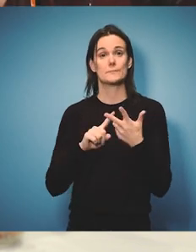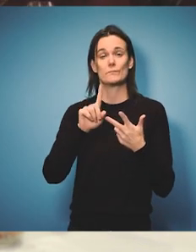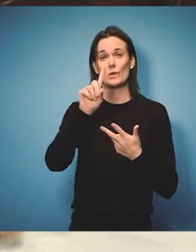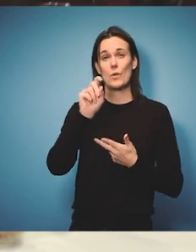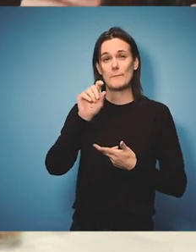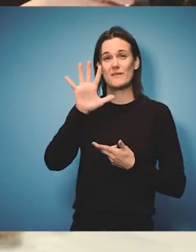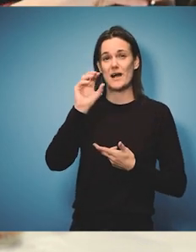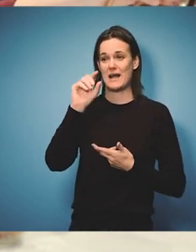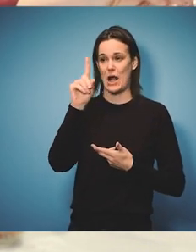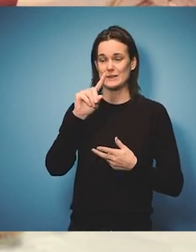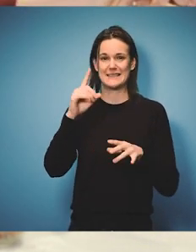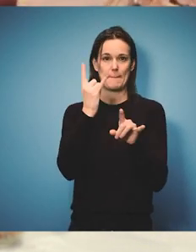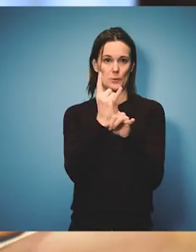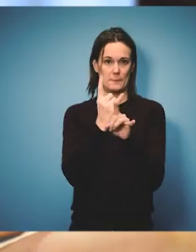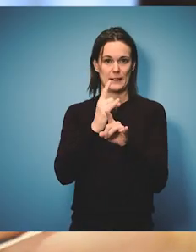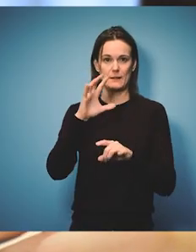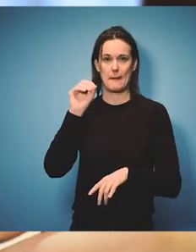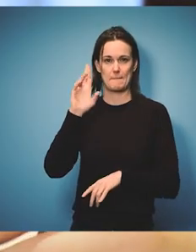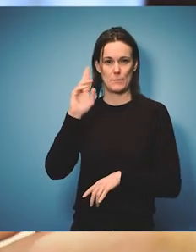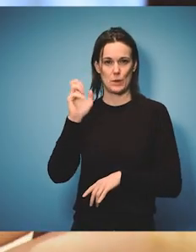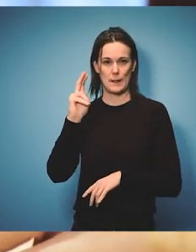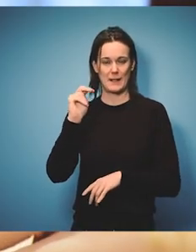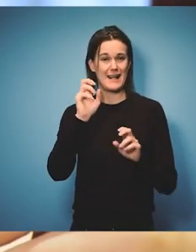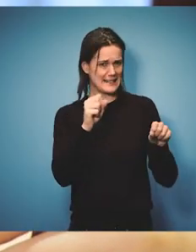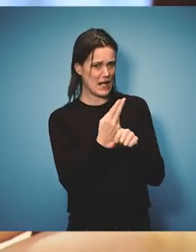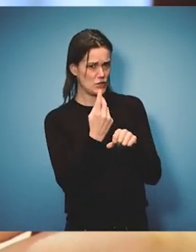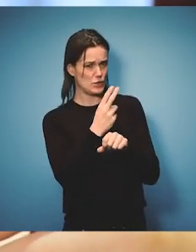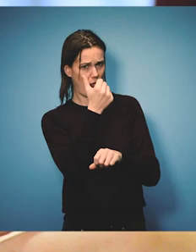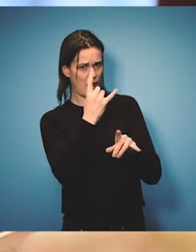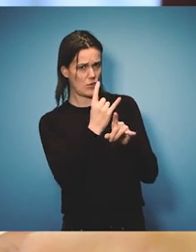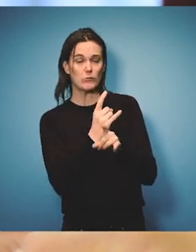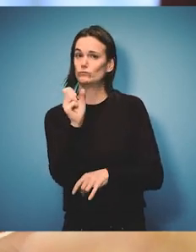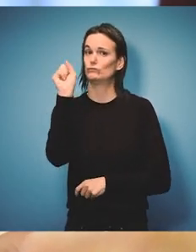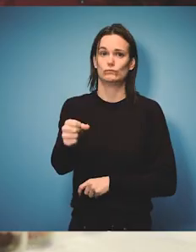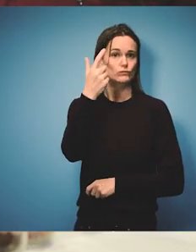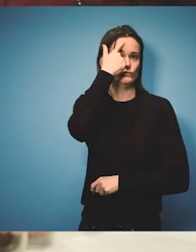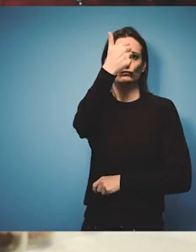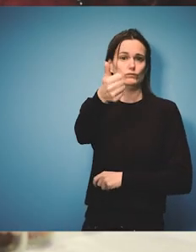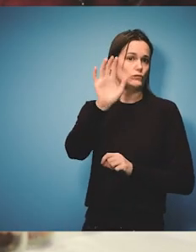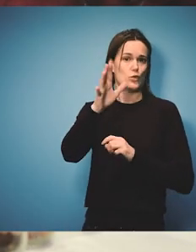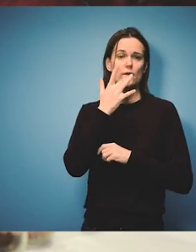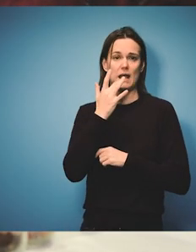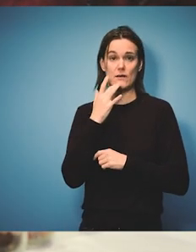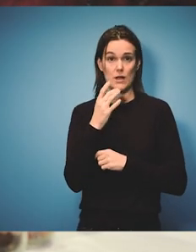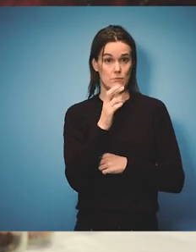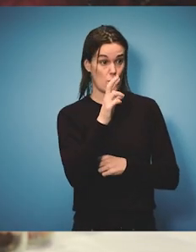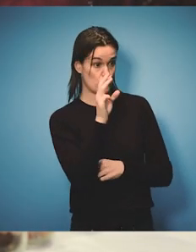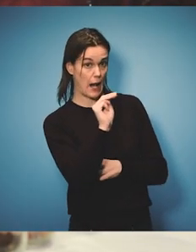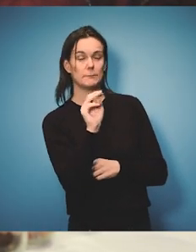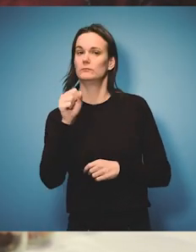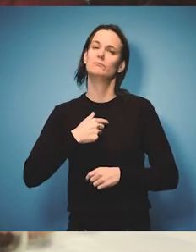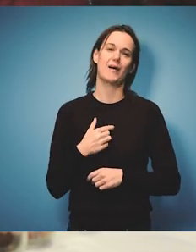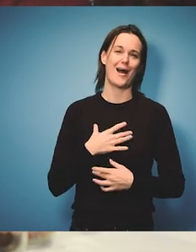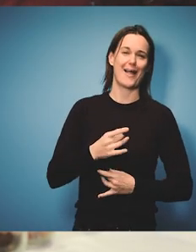with 1.5 ounces of your favorite bourbon. And instead of bourbon, could you use a different spirit? You could use any spirit that you'd like. Oh,